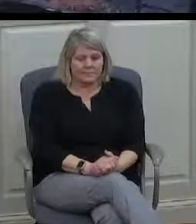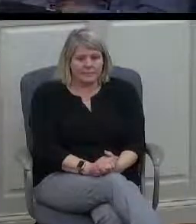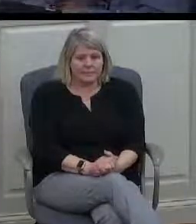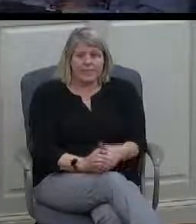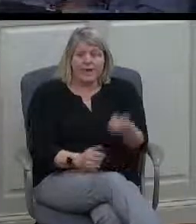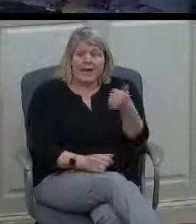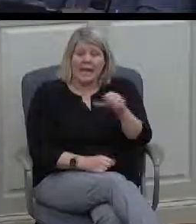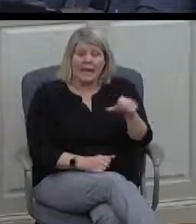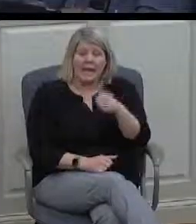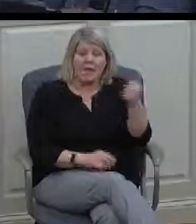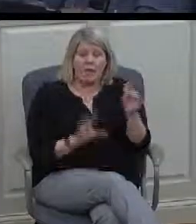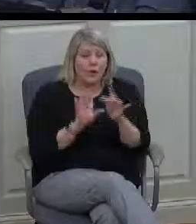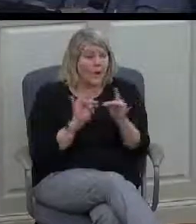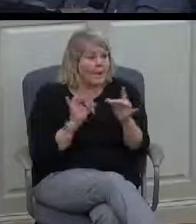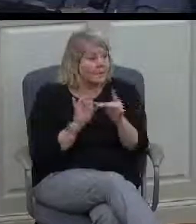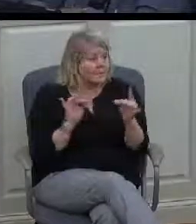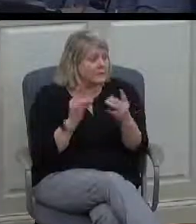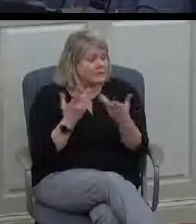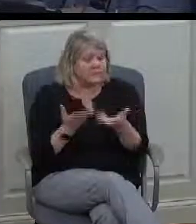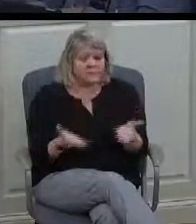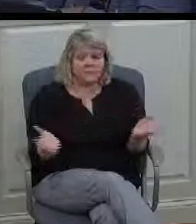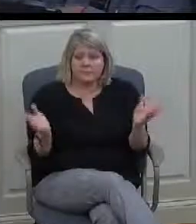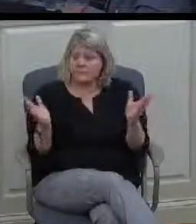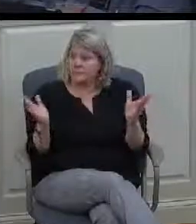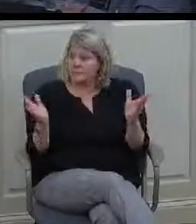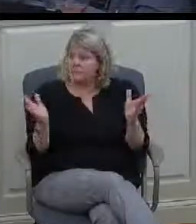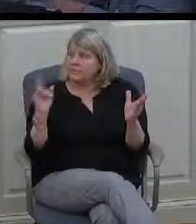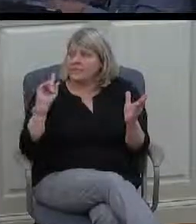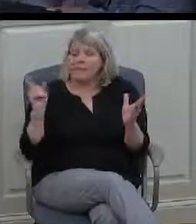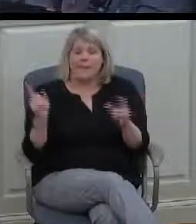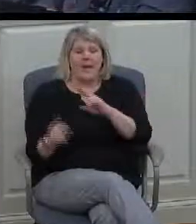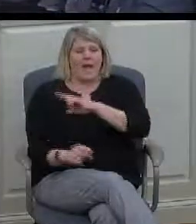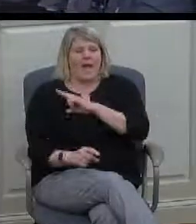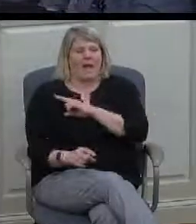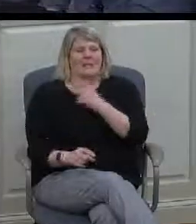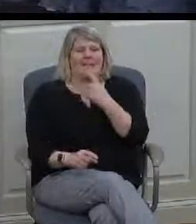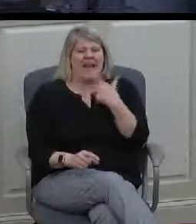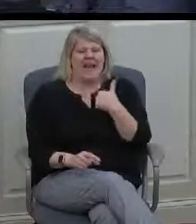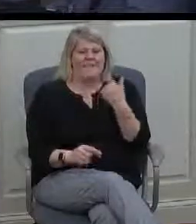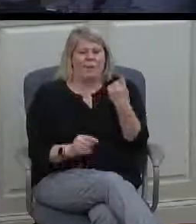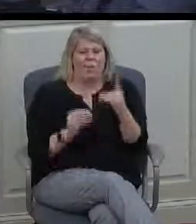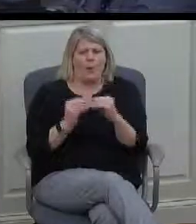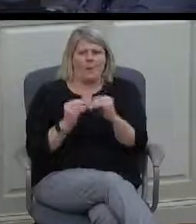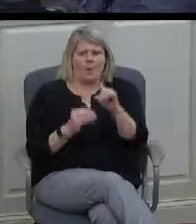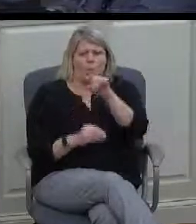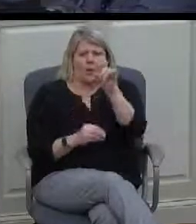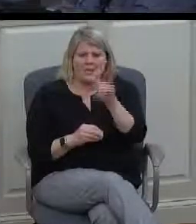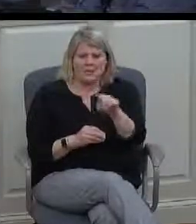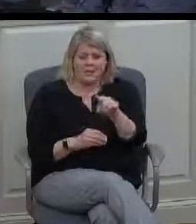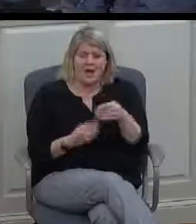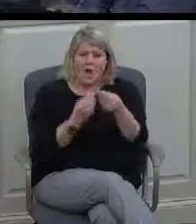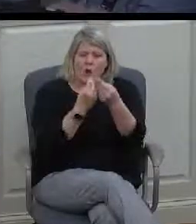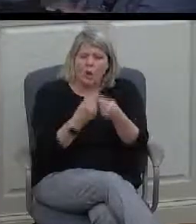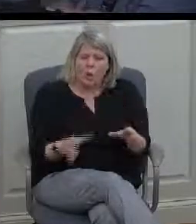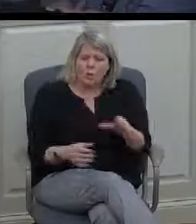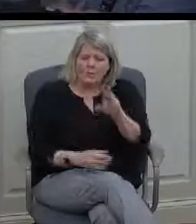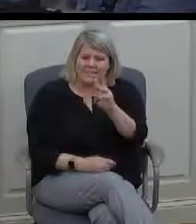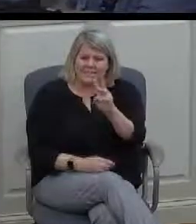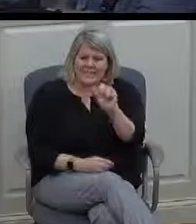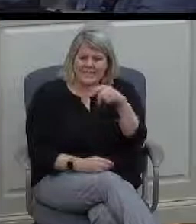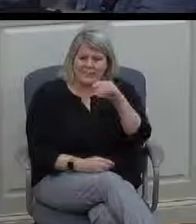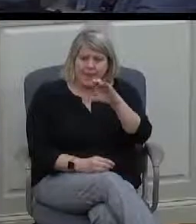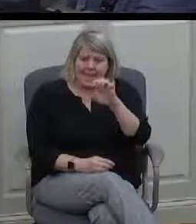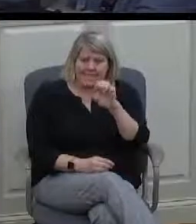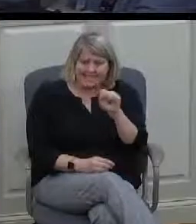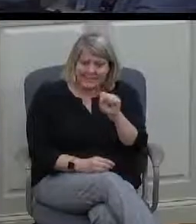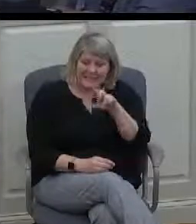Anything else? Oh, I do have one more question. The losing 6 spots, was that including the